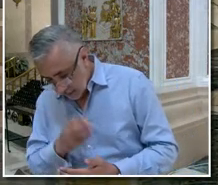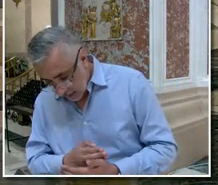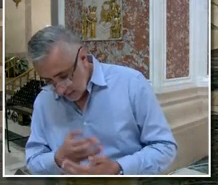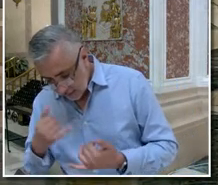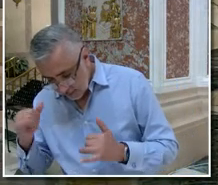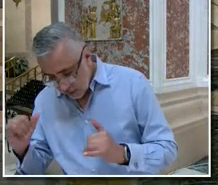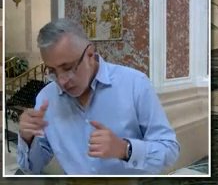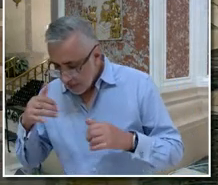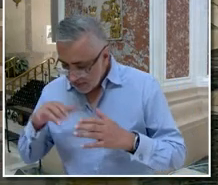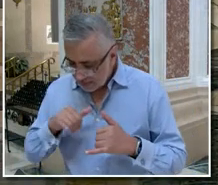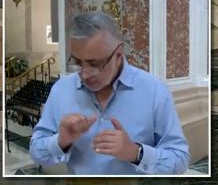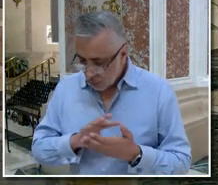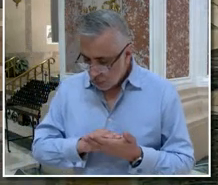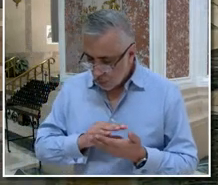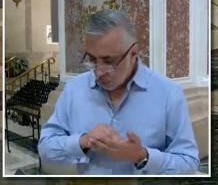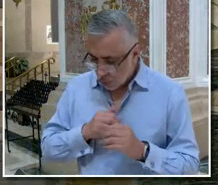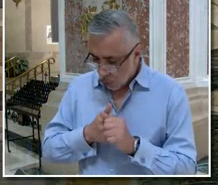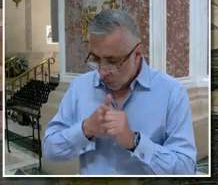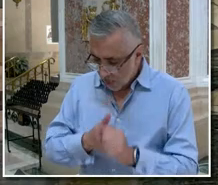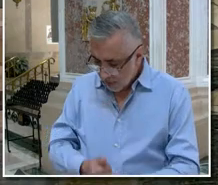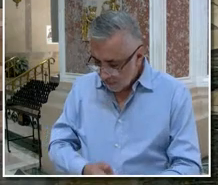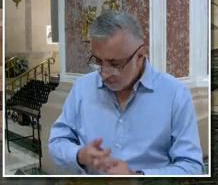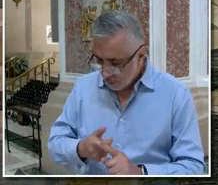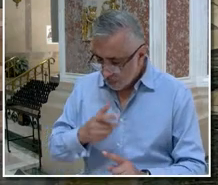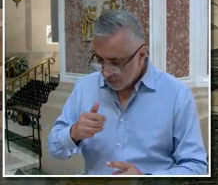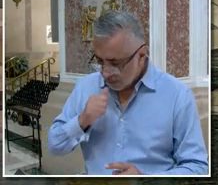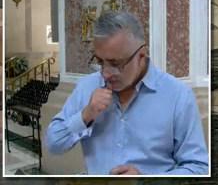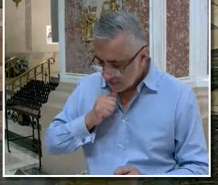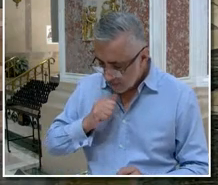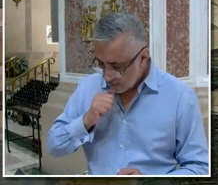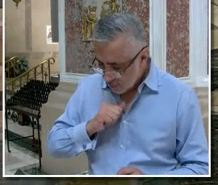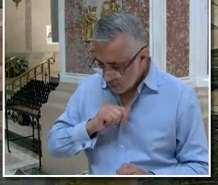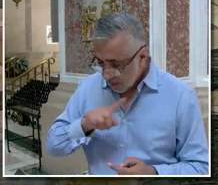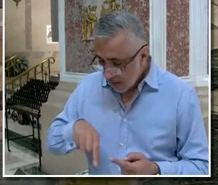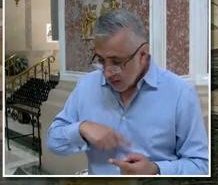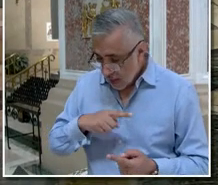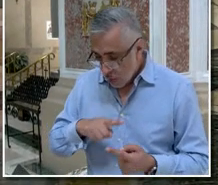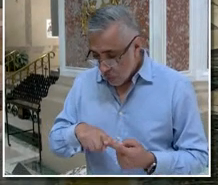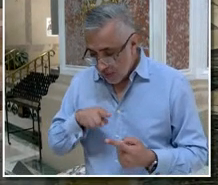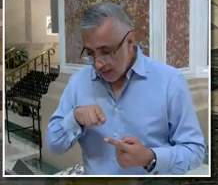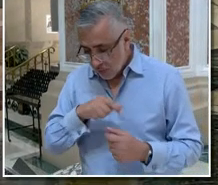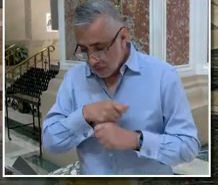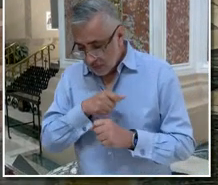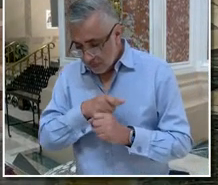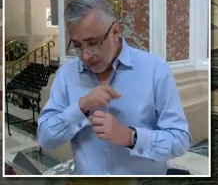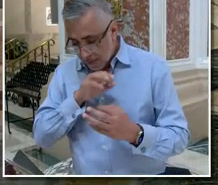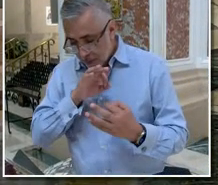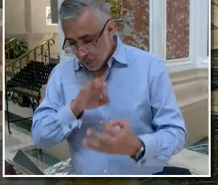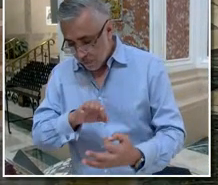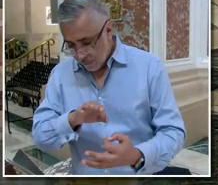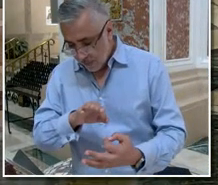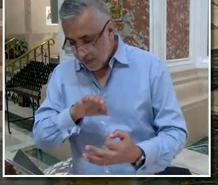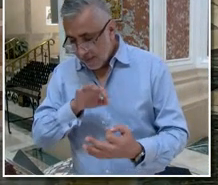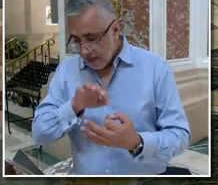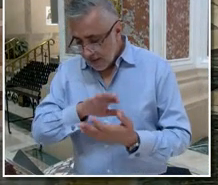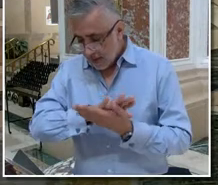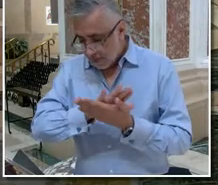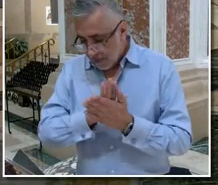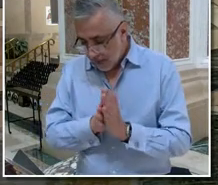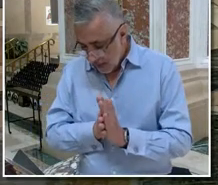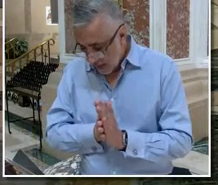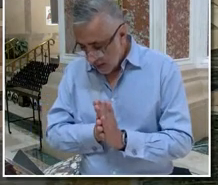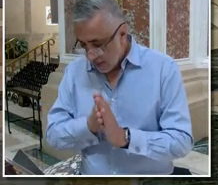learned obedience from what he suffered. And when he was made perfect, he became the source